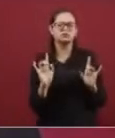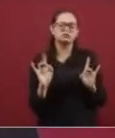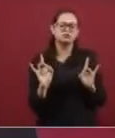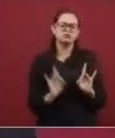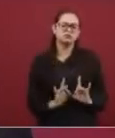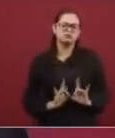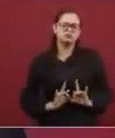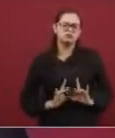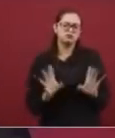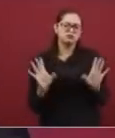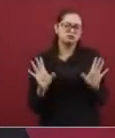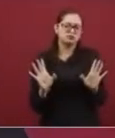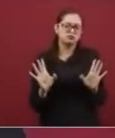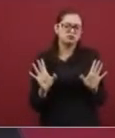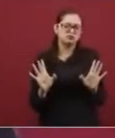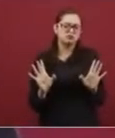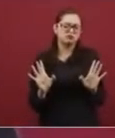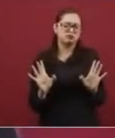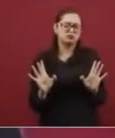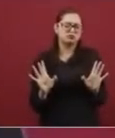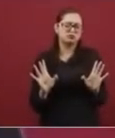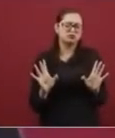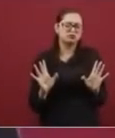that everything was